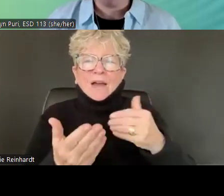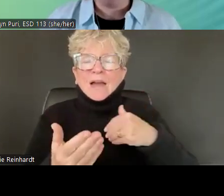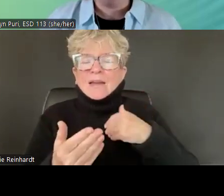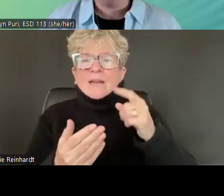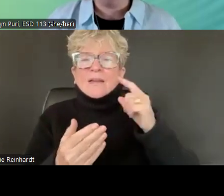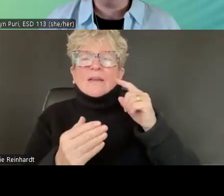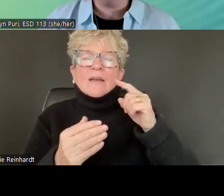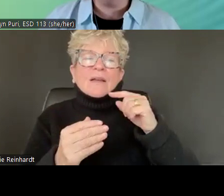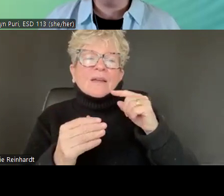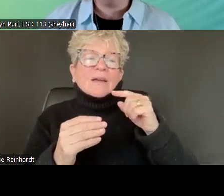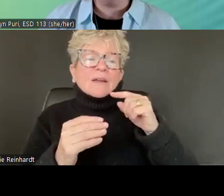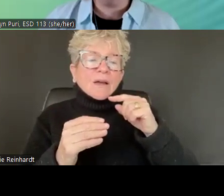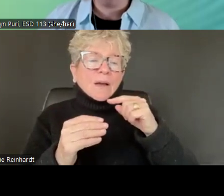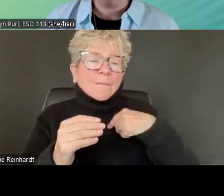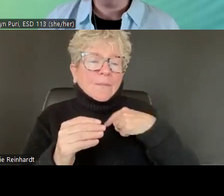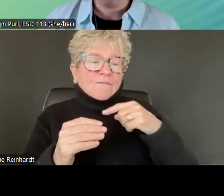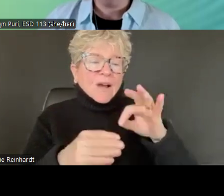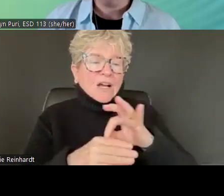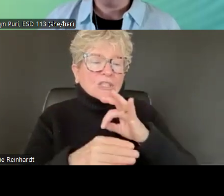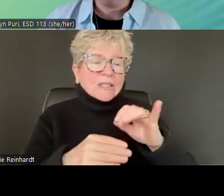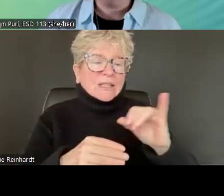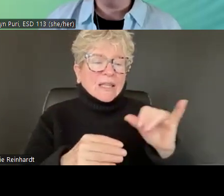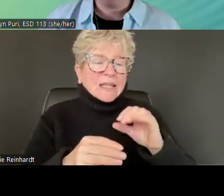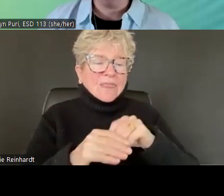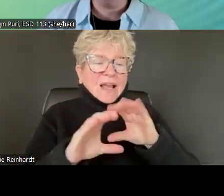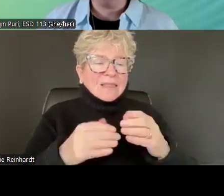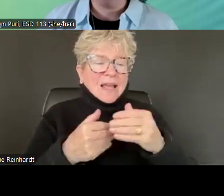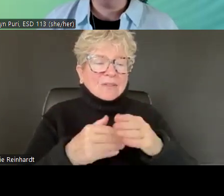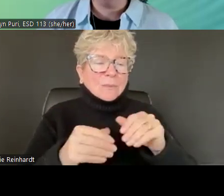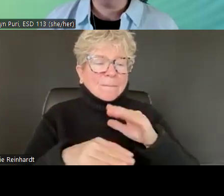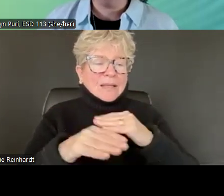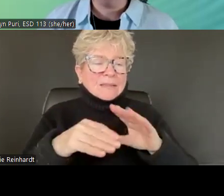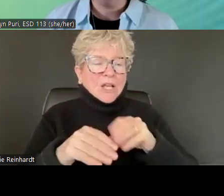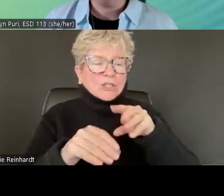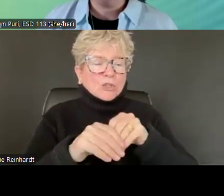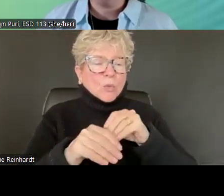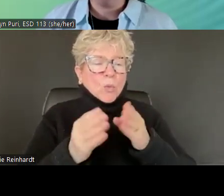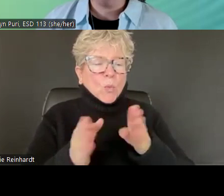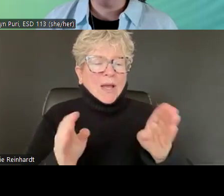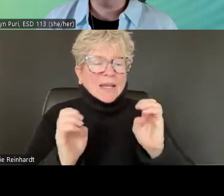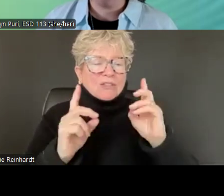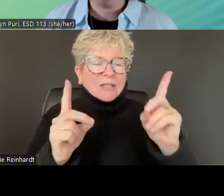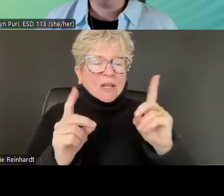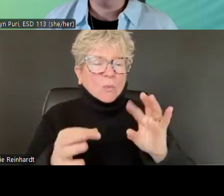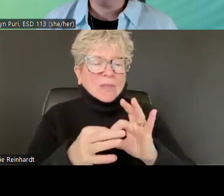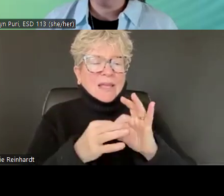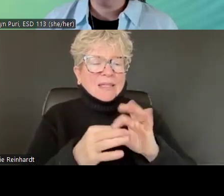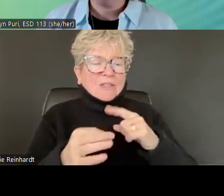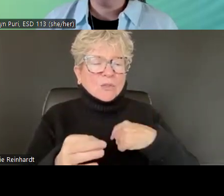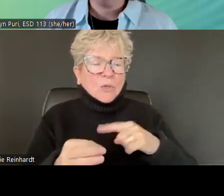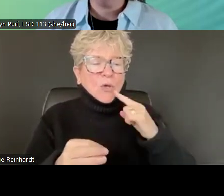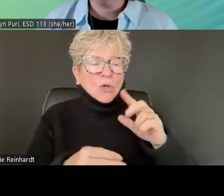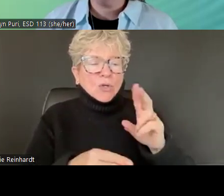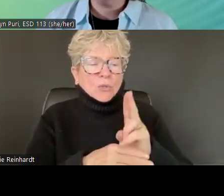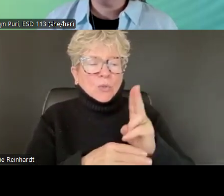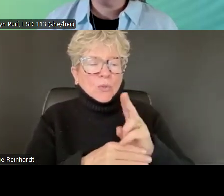and school-wide education related to substance use prevention and mental health promotion, including mental